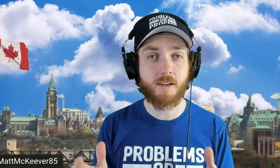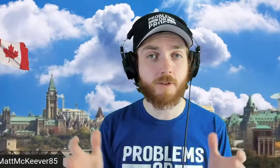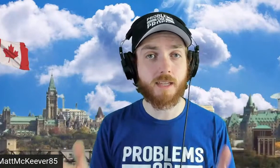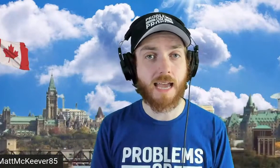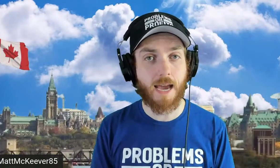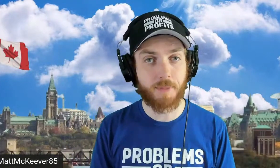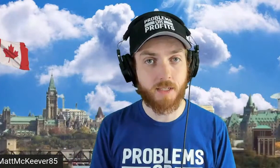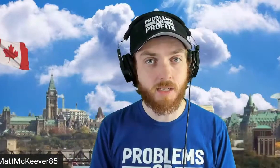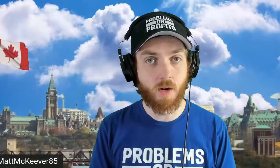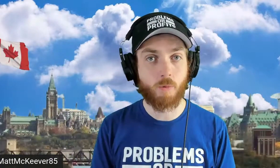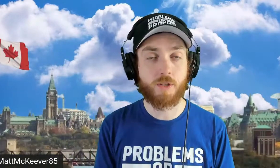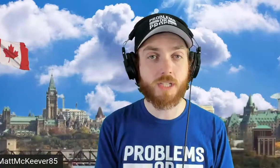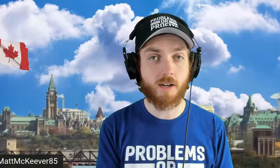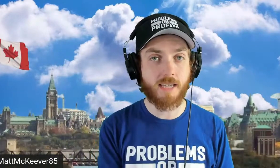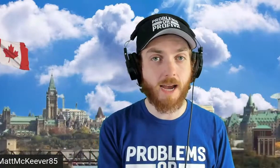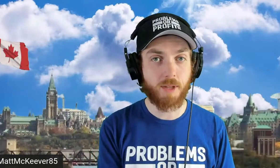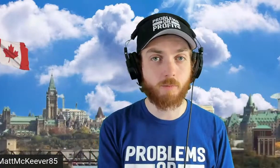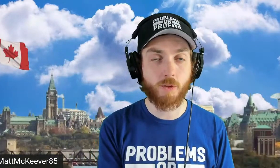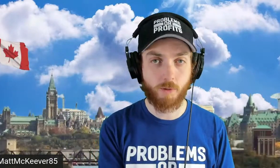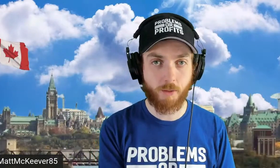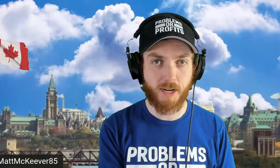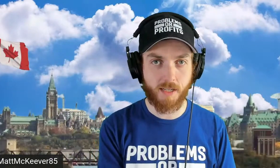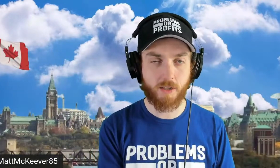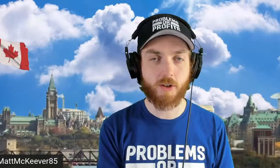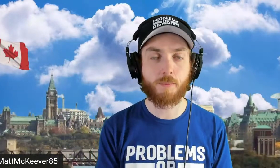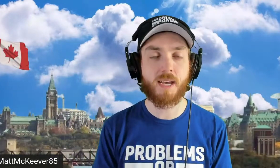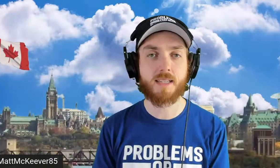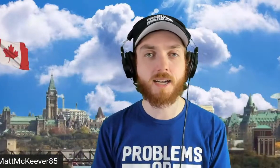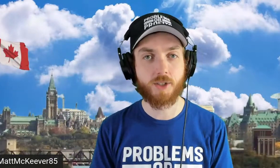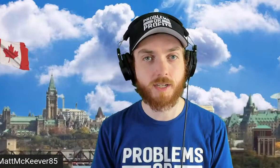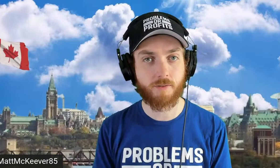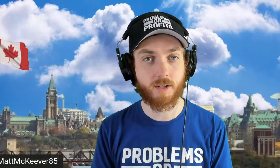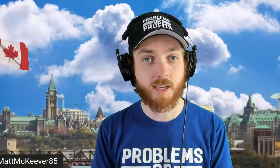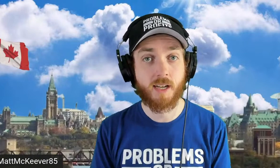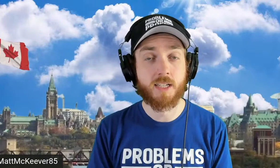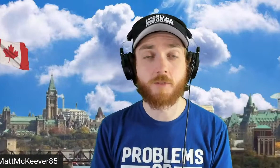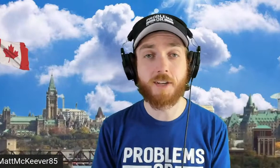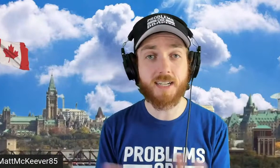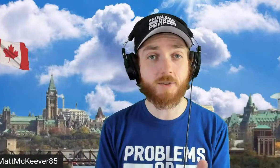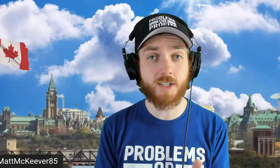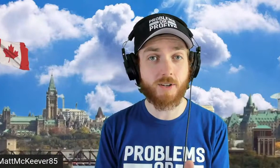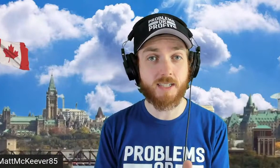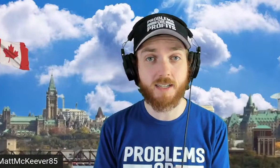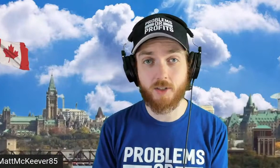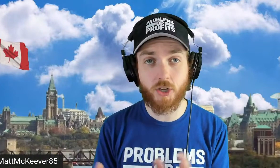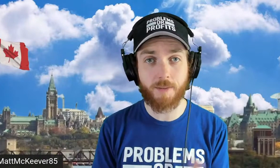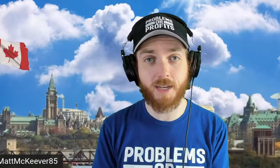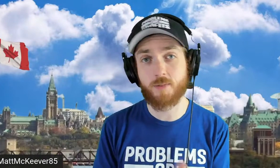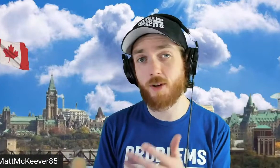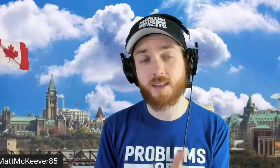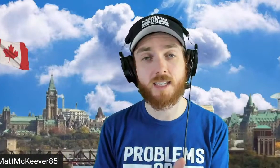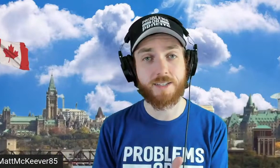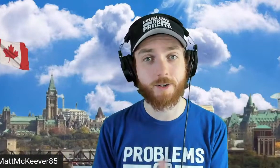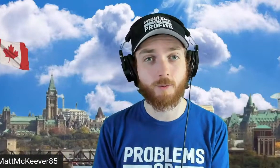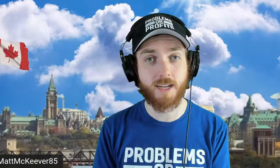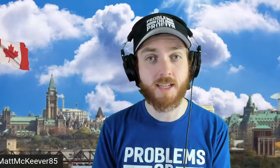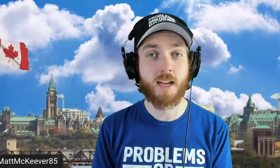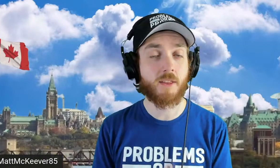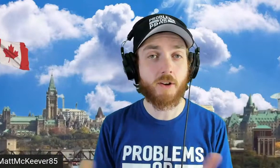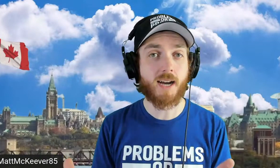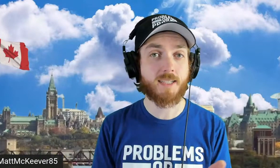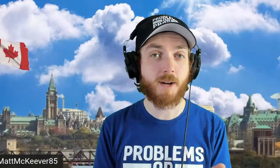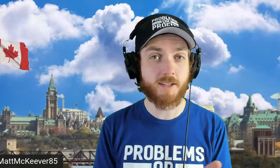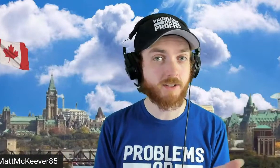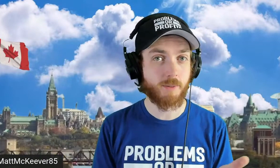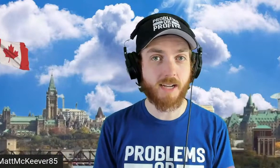something different that happens when you start dabbling with real money. You're going to pay attention differently. So if you guys are interested, Shakepay is one of the easier ways.